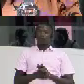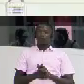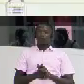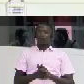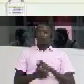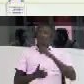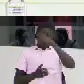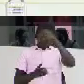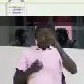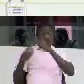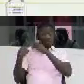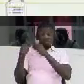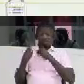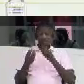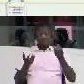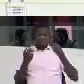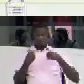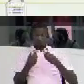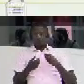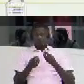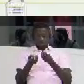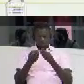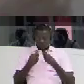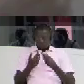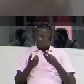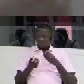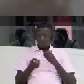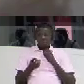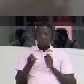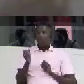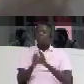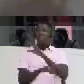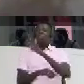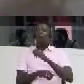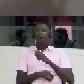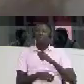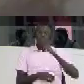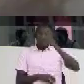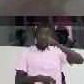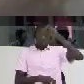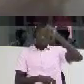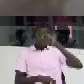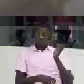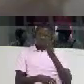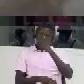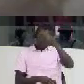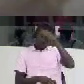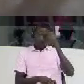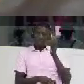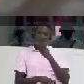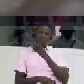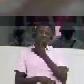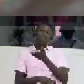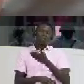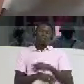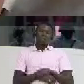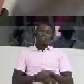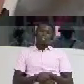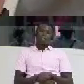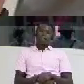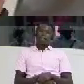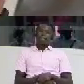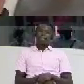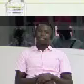ma mun a seen men si pour ñu dem daal mission. Whatever official duty came or